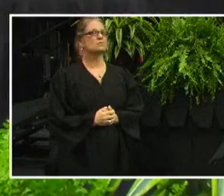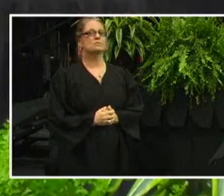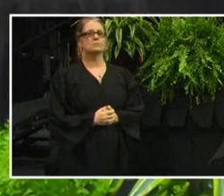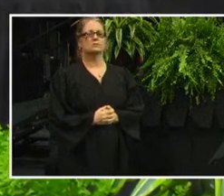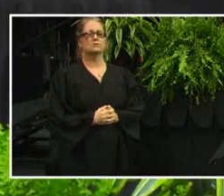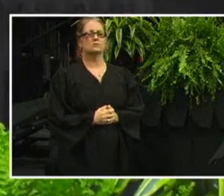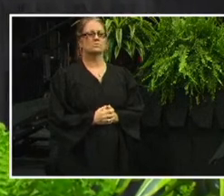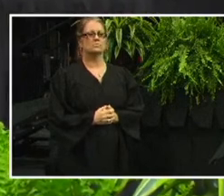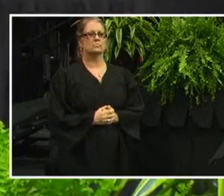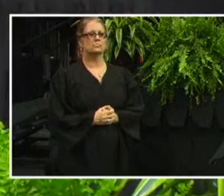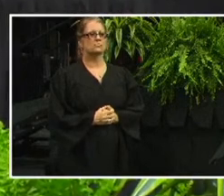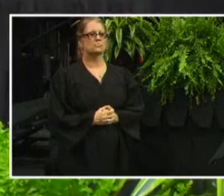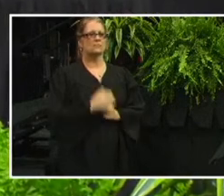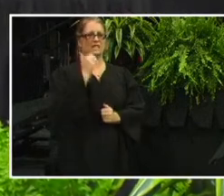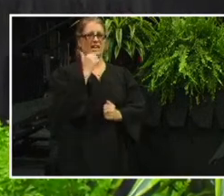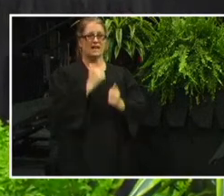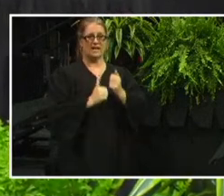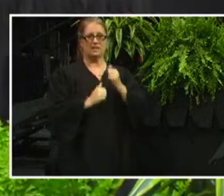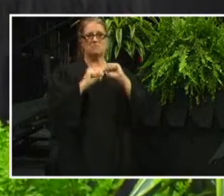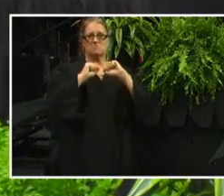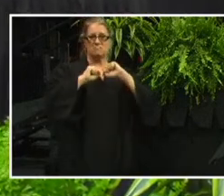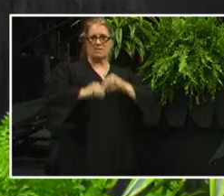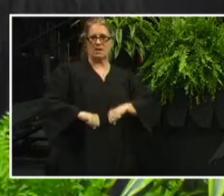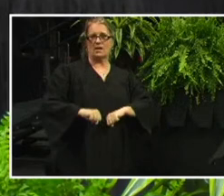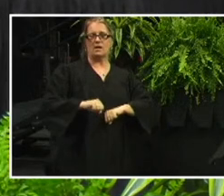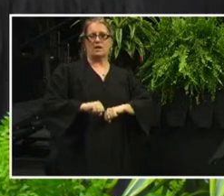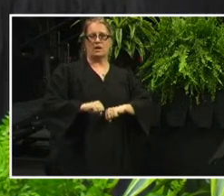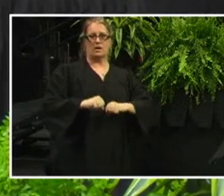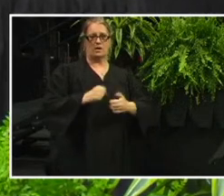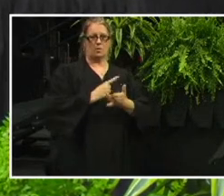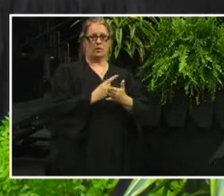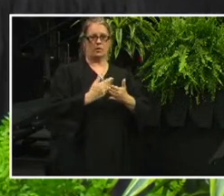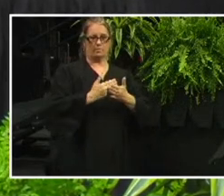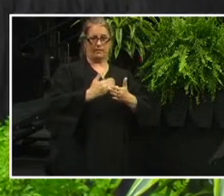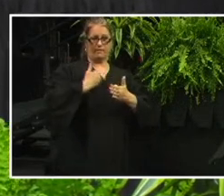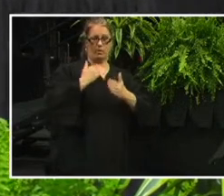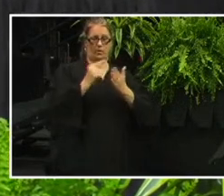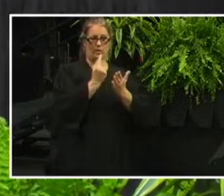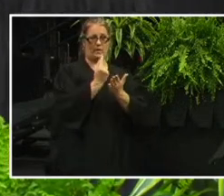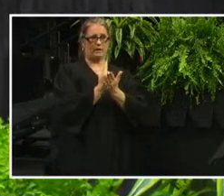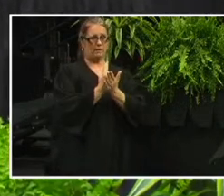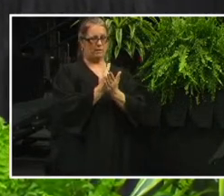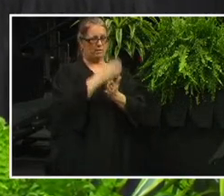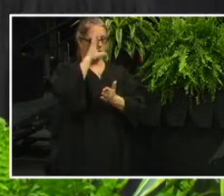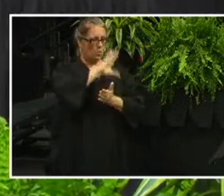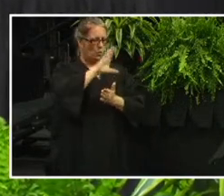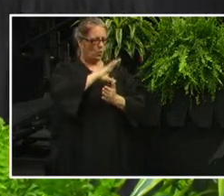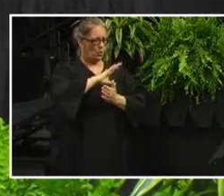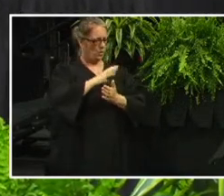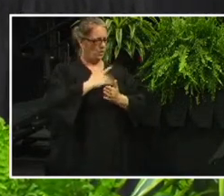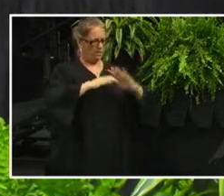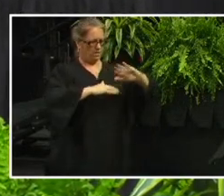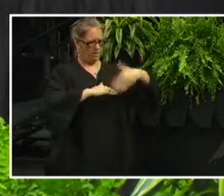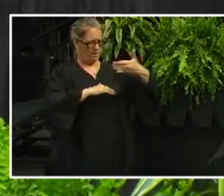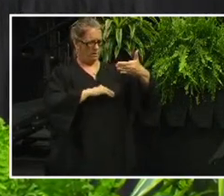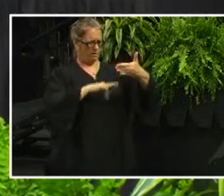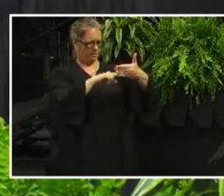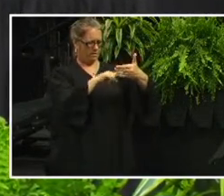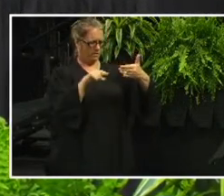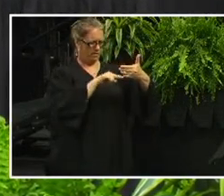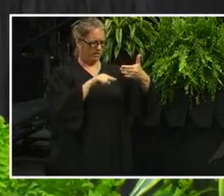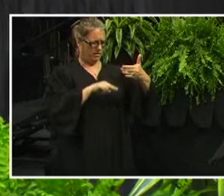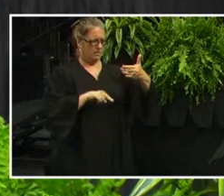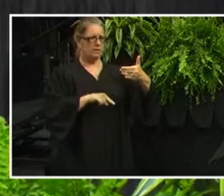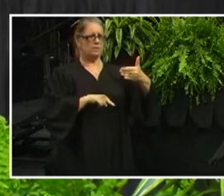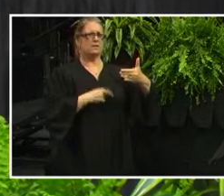Each May, about a week before graduation, I search my desktop for my graduation speech template.